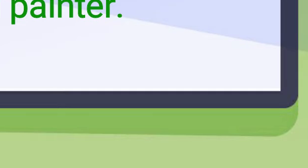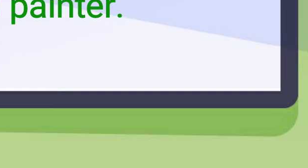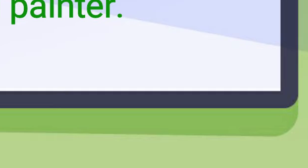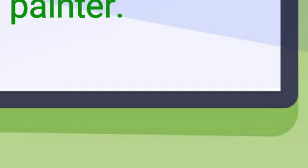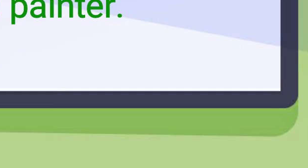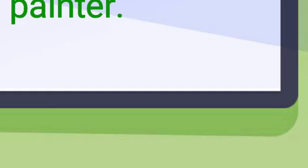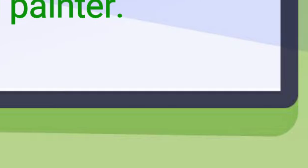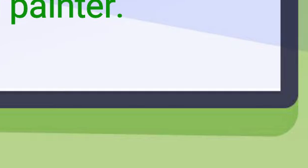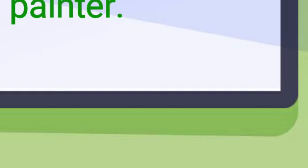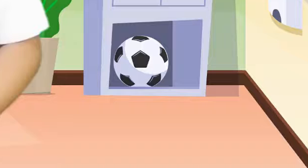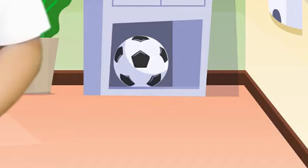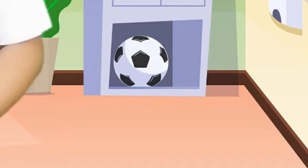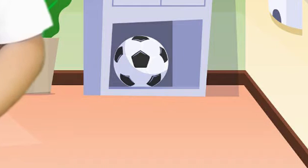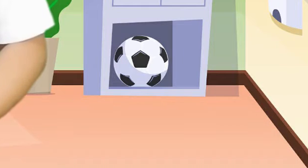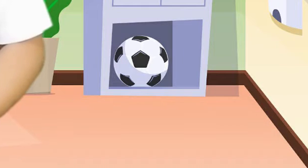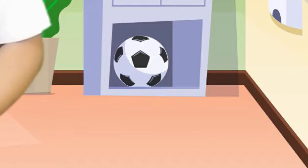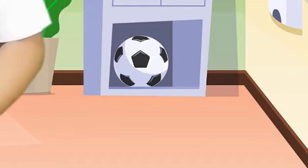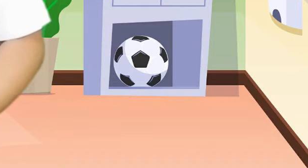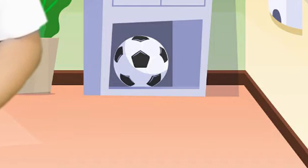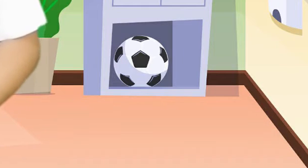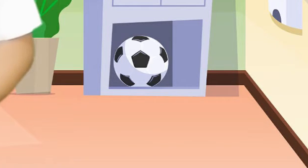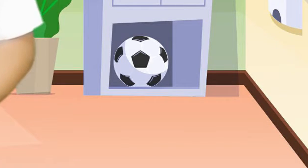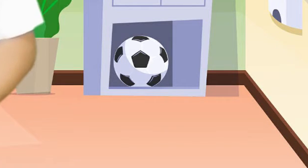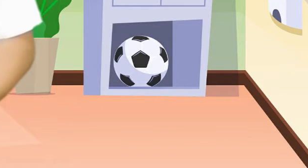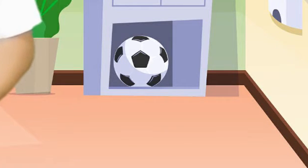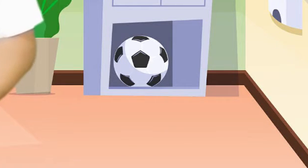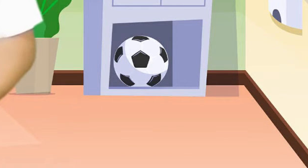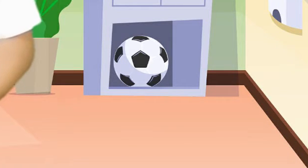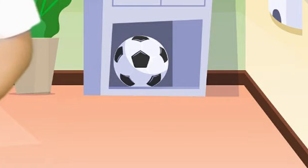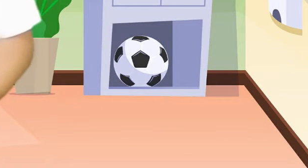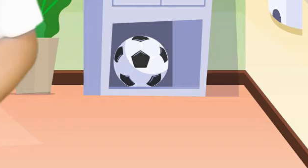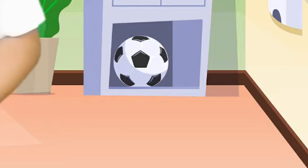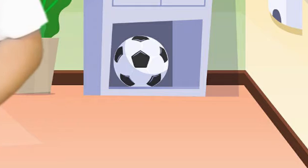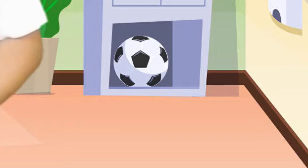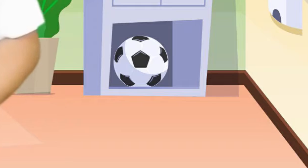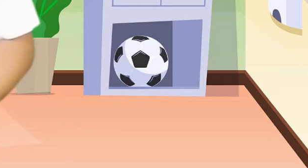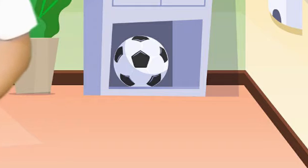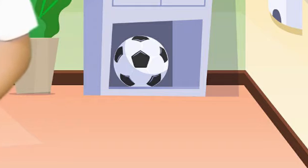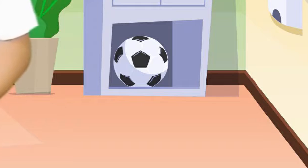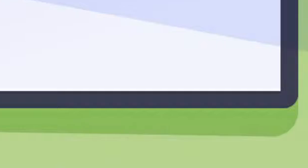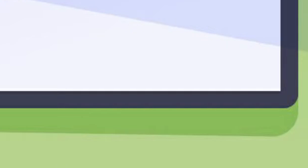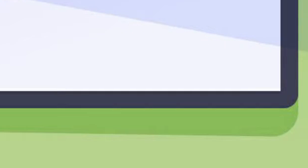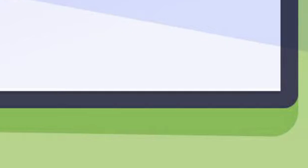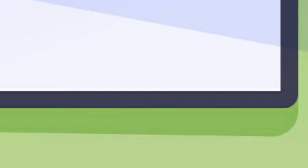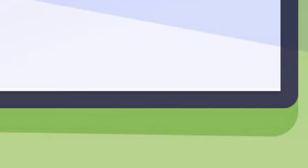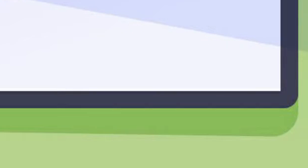painter. Let's move to the next one. Number 3.